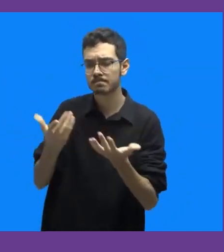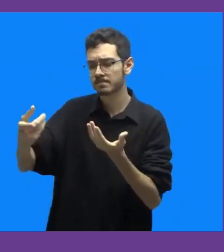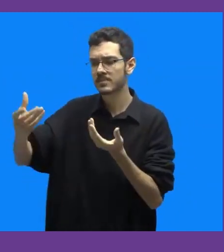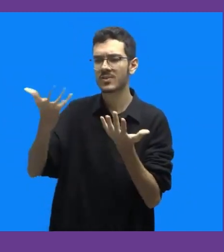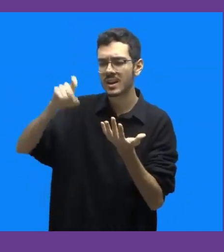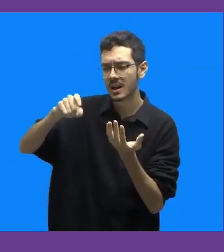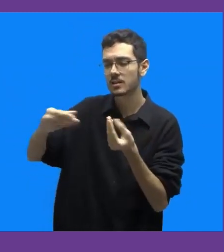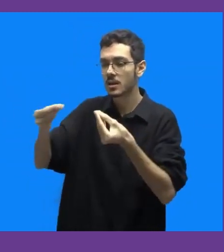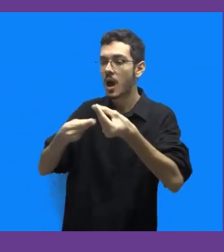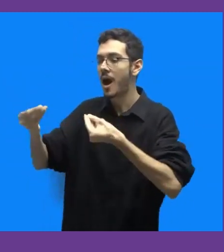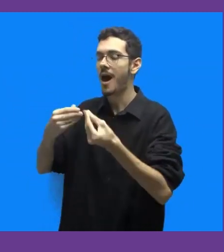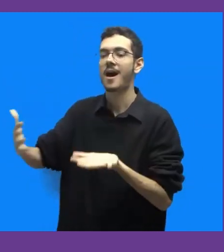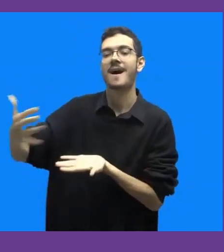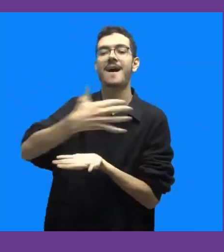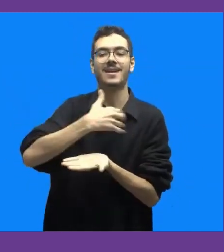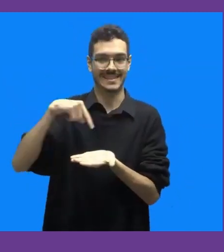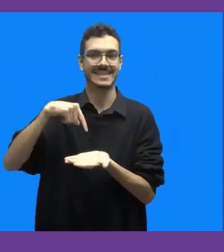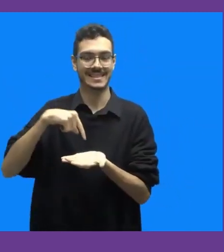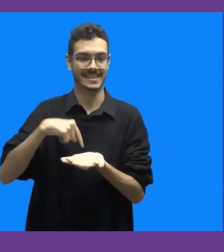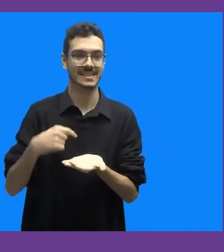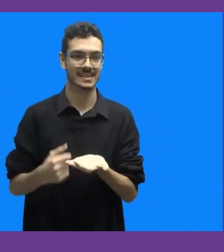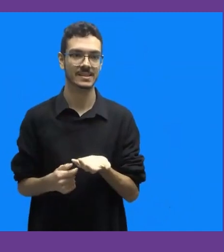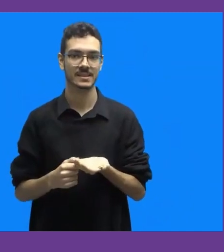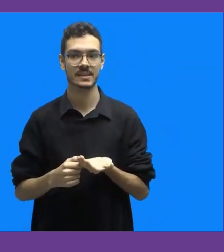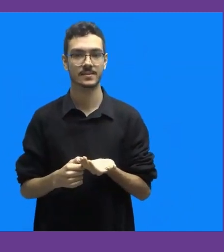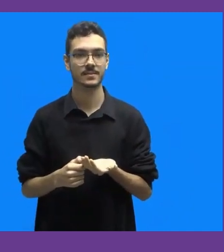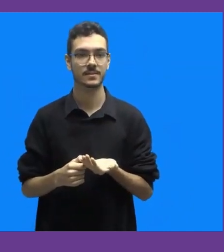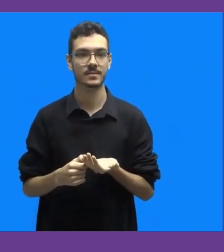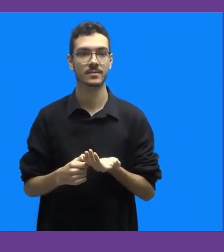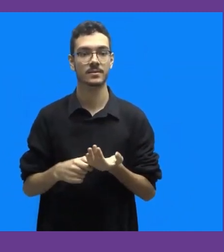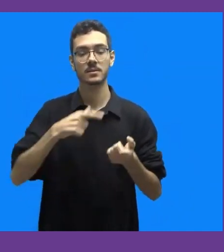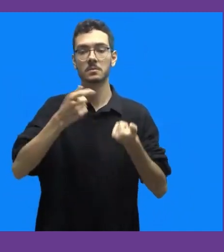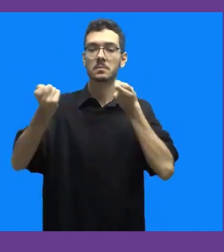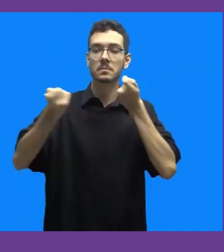governments that are, producing all this